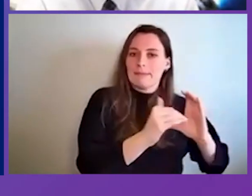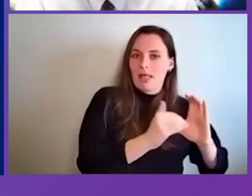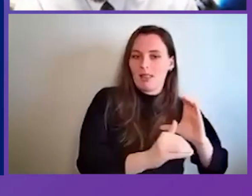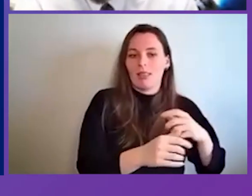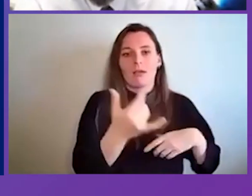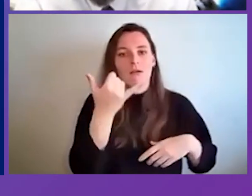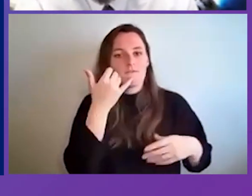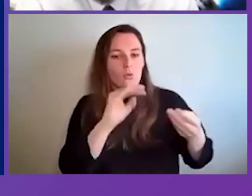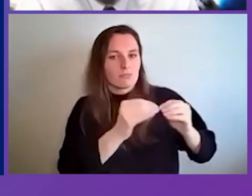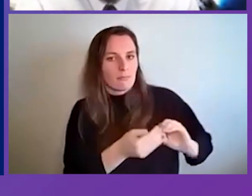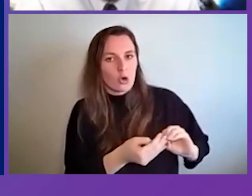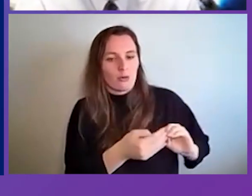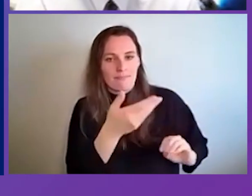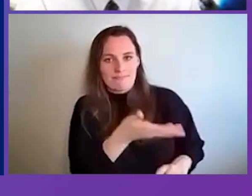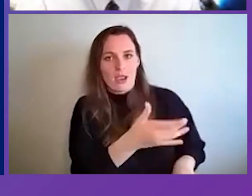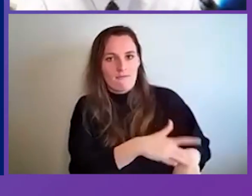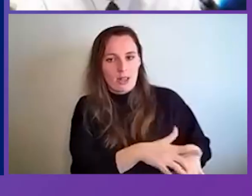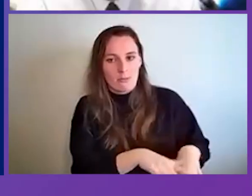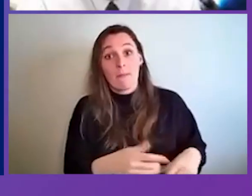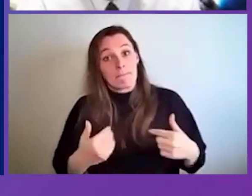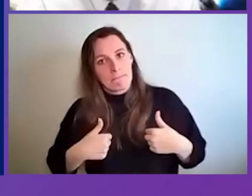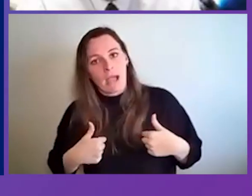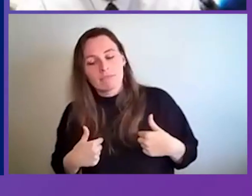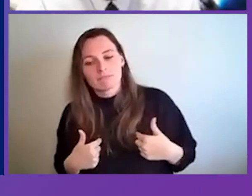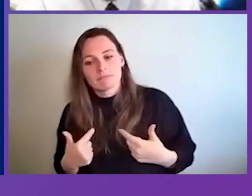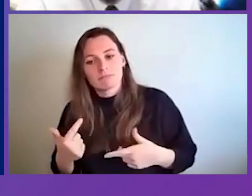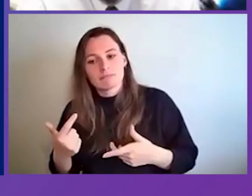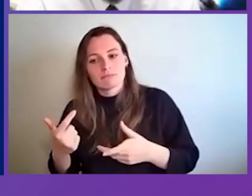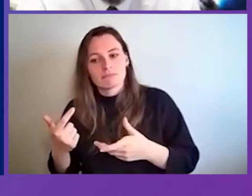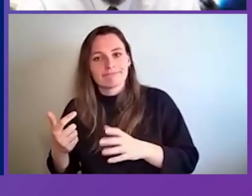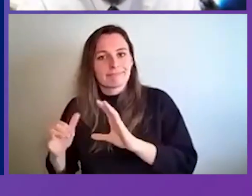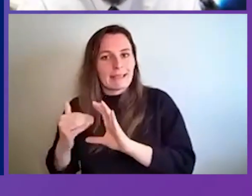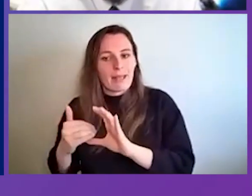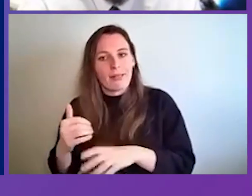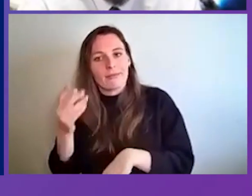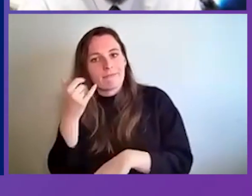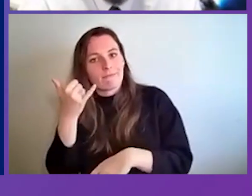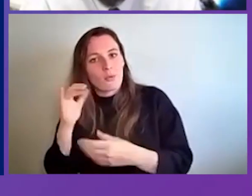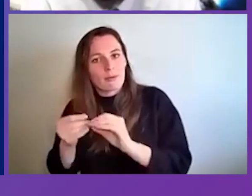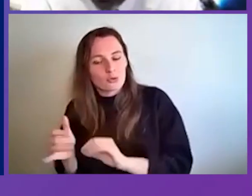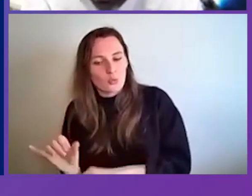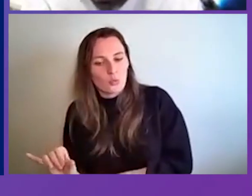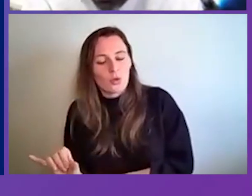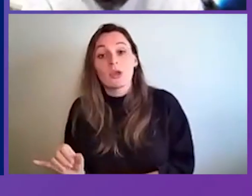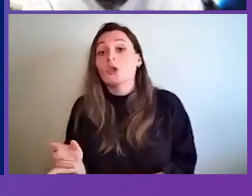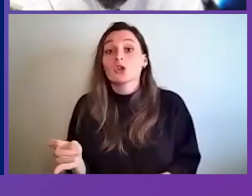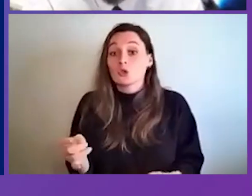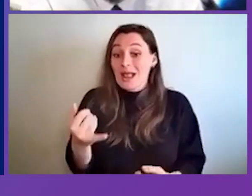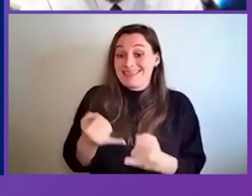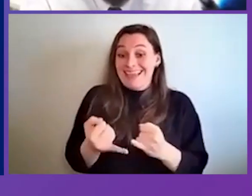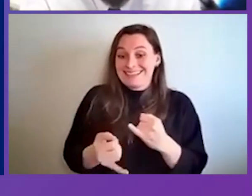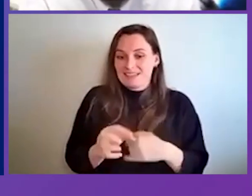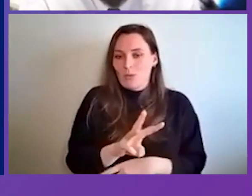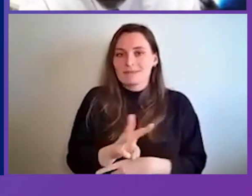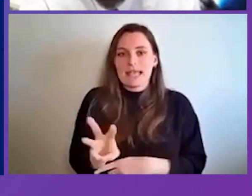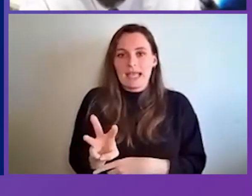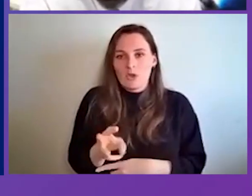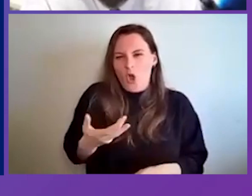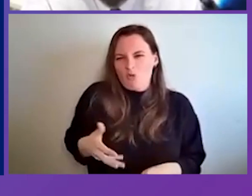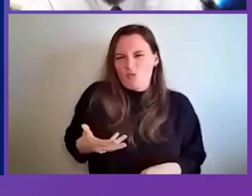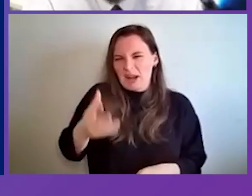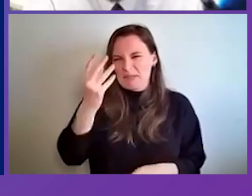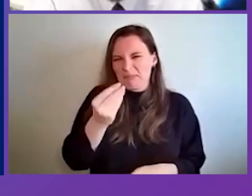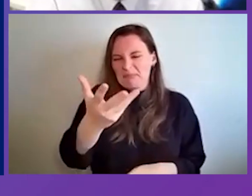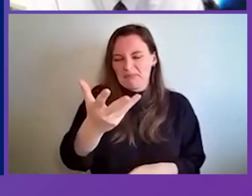as are mine. And our project page, you can go to, I mentioned this email address or the website address